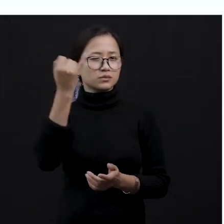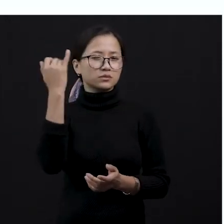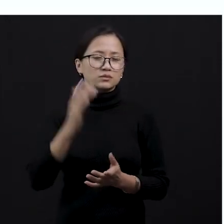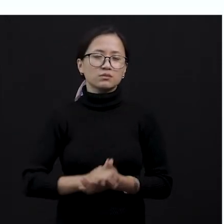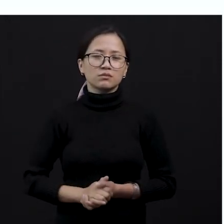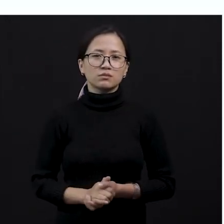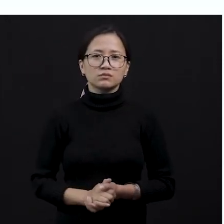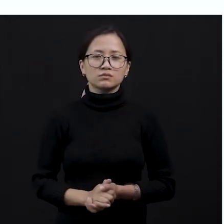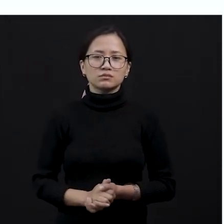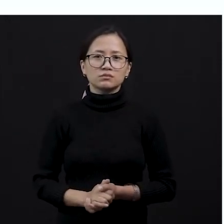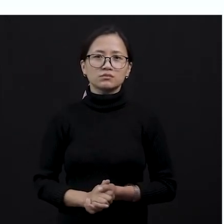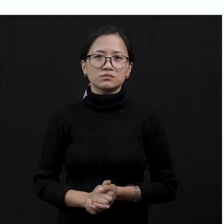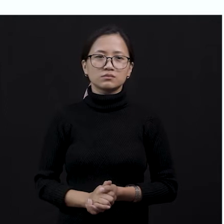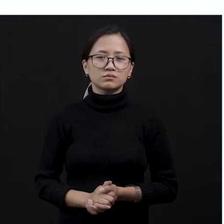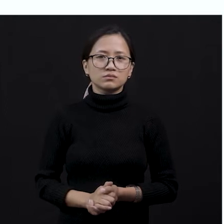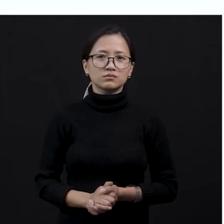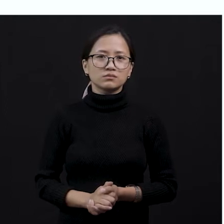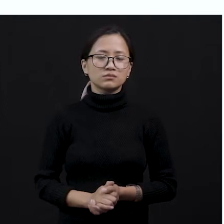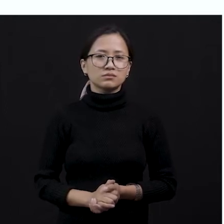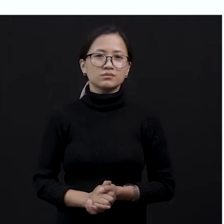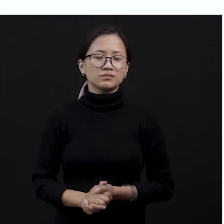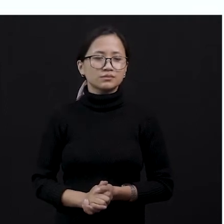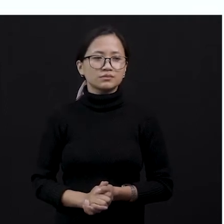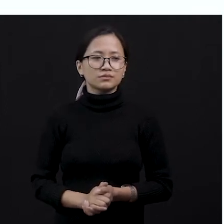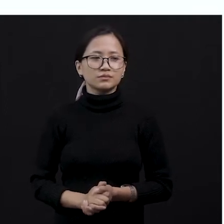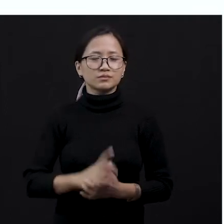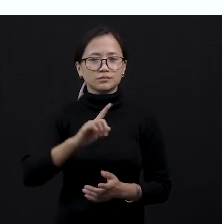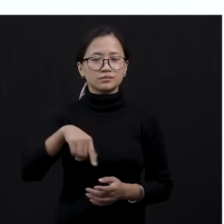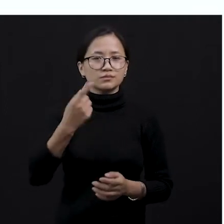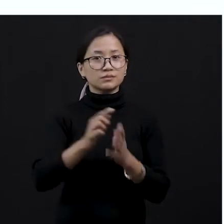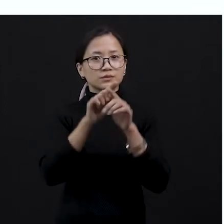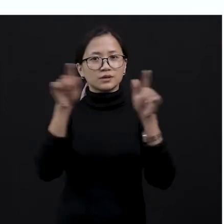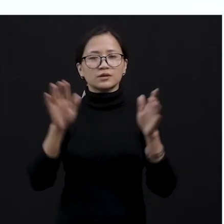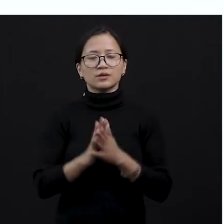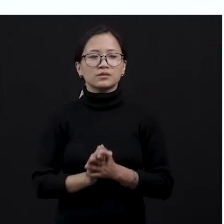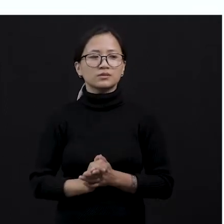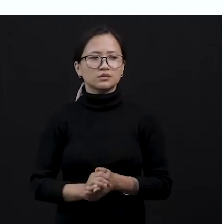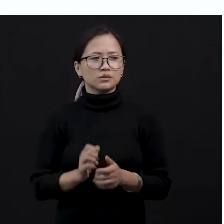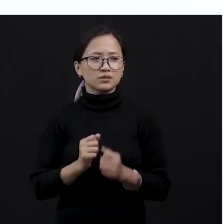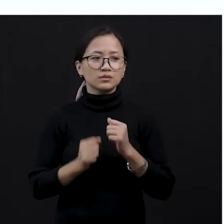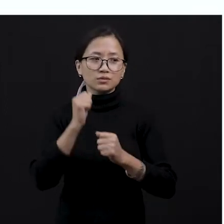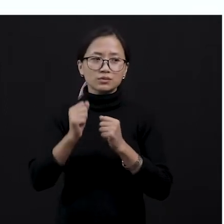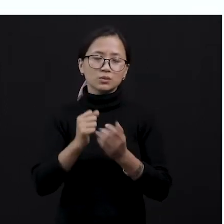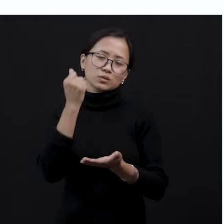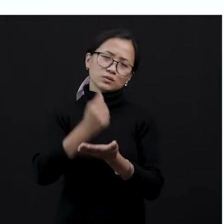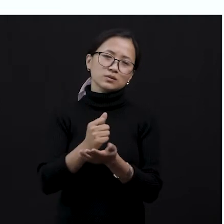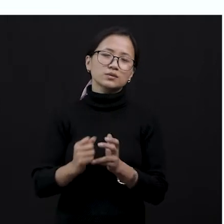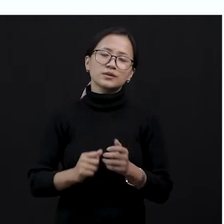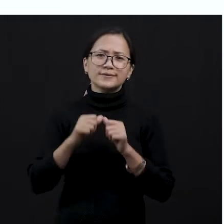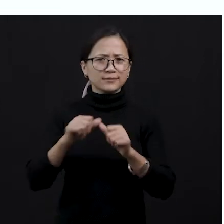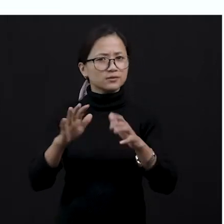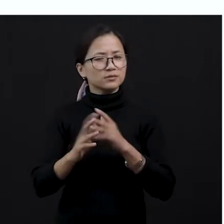The boy is playing in his imagination, okay? Now, next line, I would still run for the rainbow